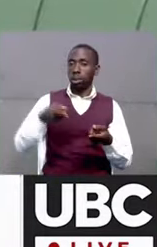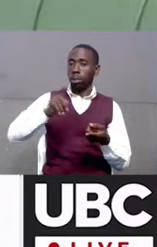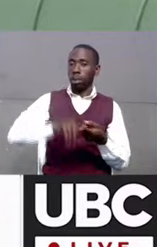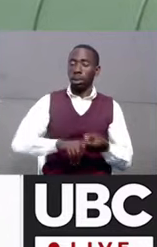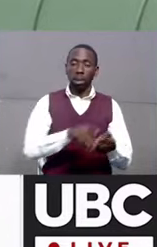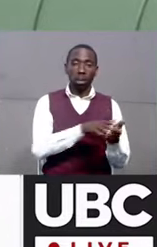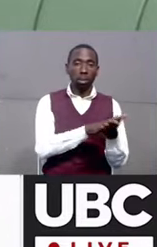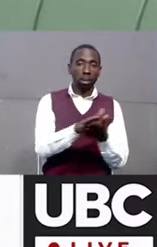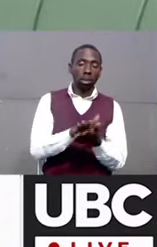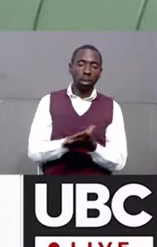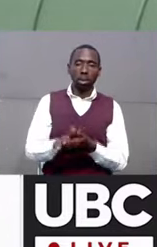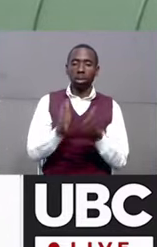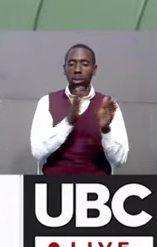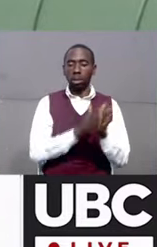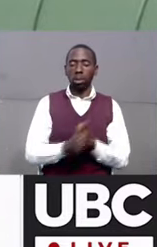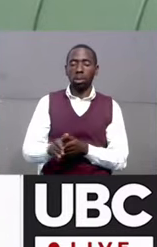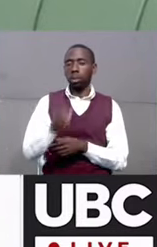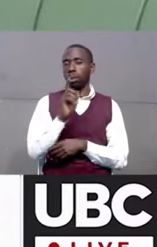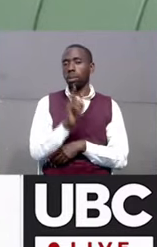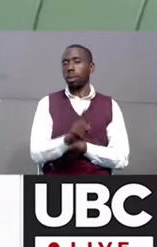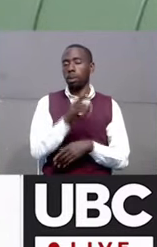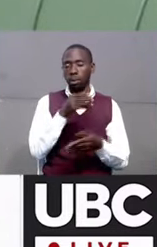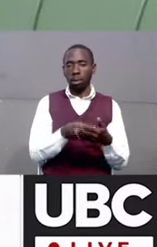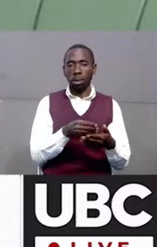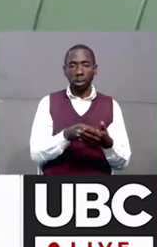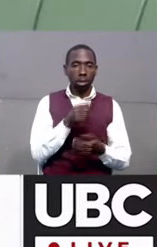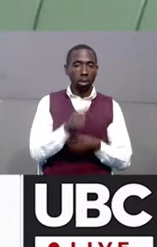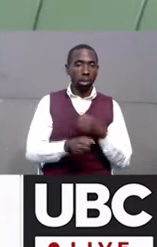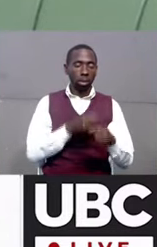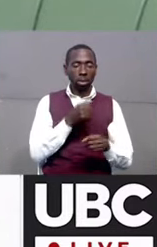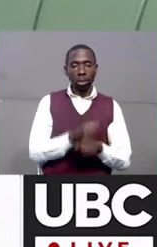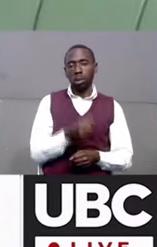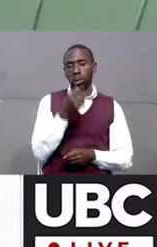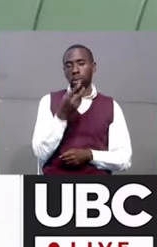number 1 for the financial year